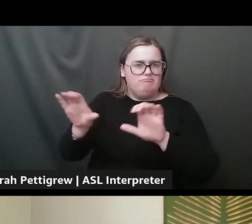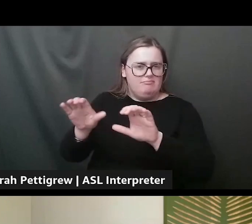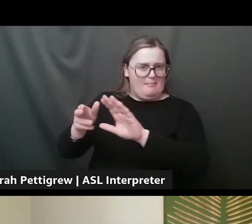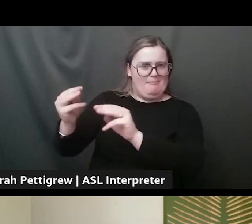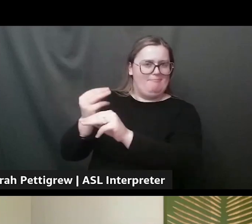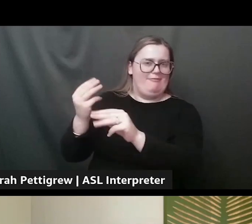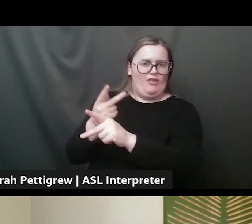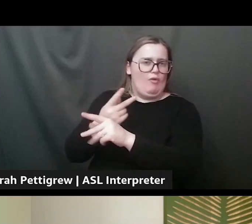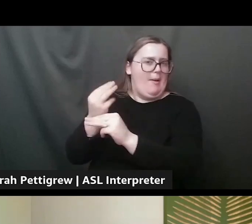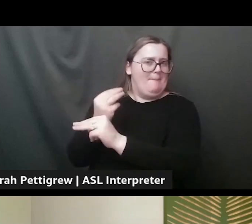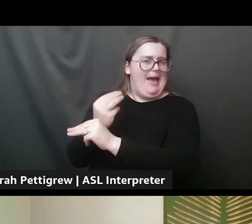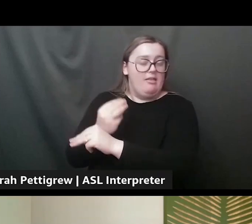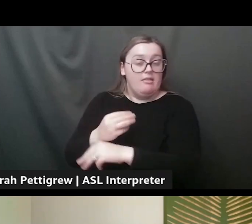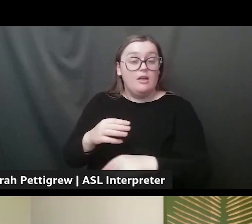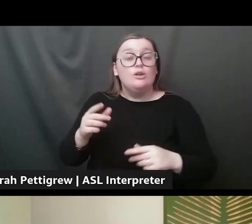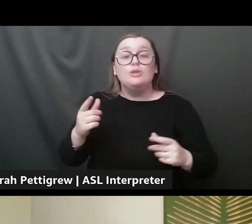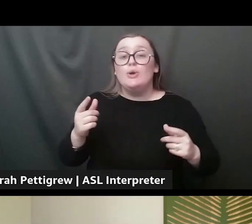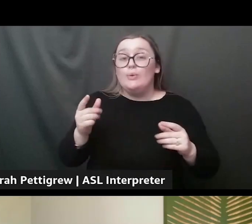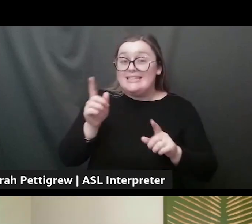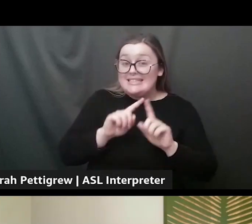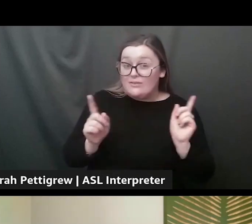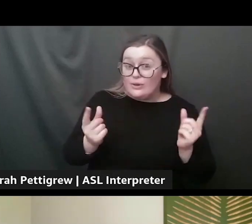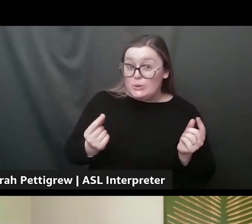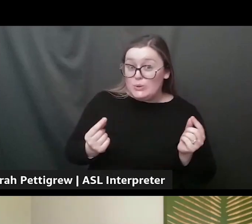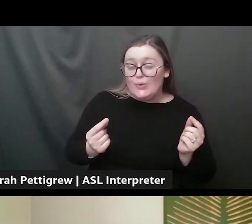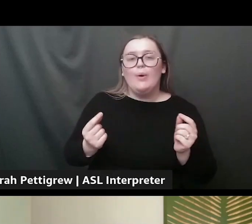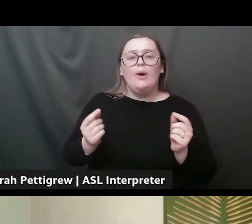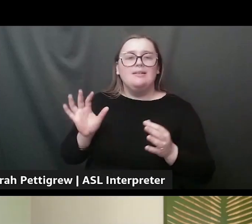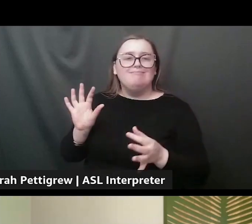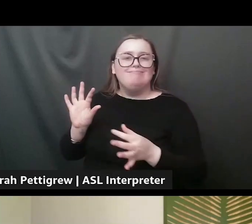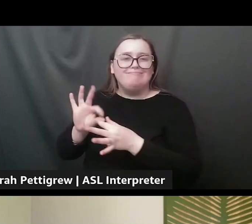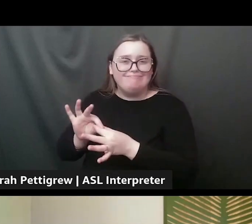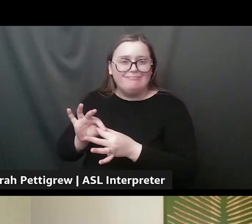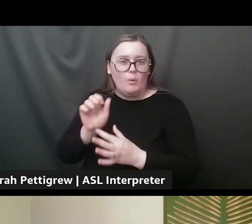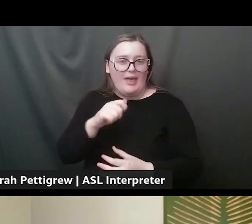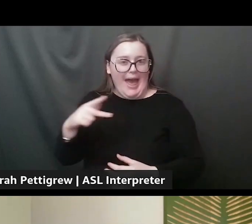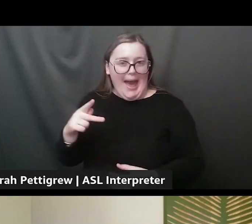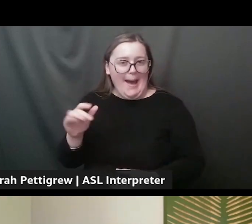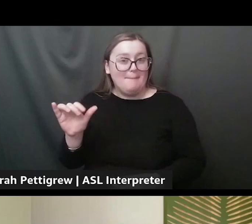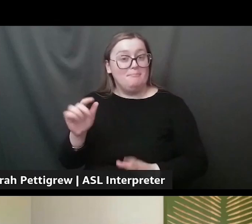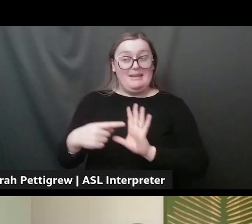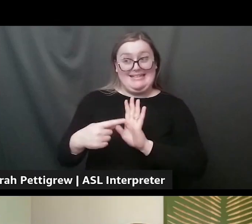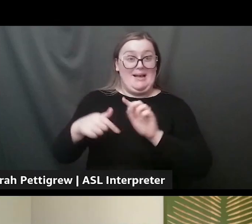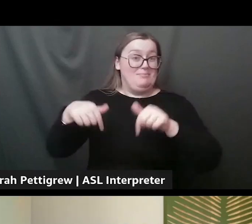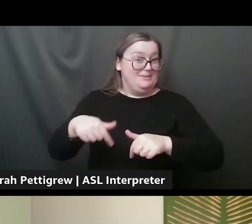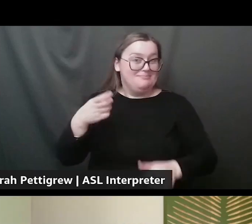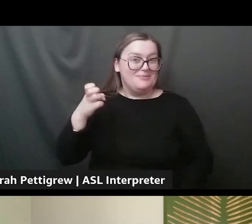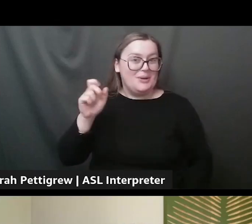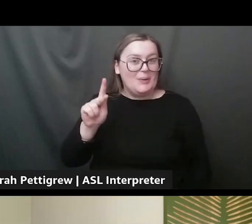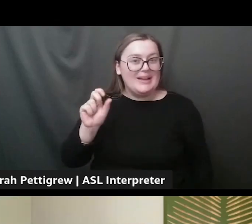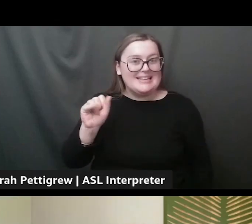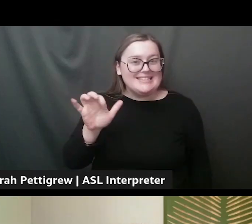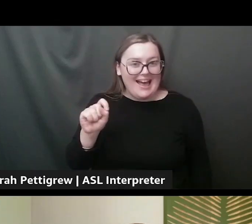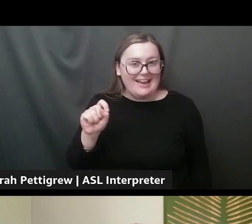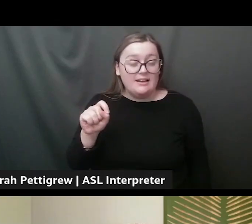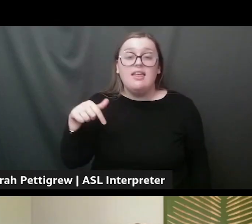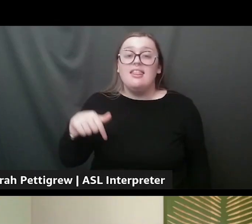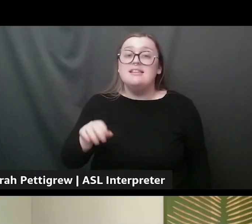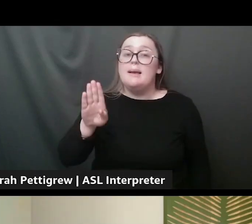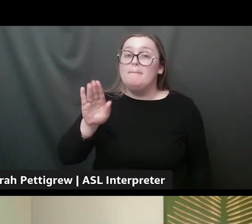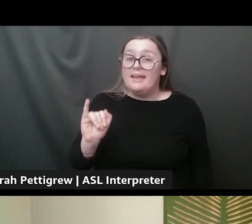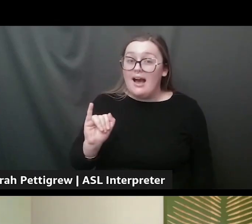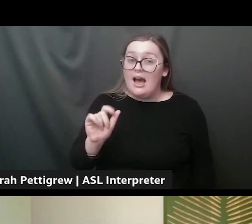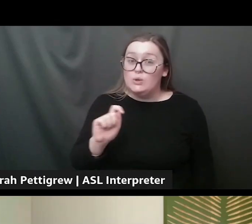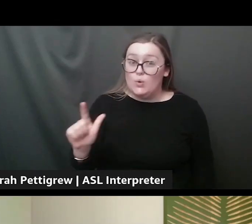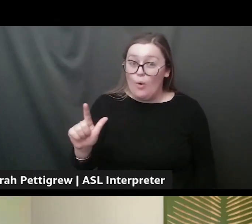could do is plug it into an application like Quicksight, which is a BI tool that's very